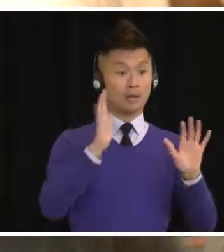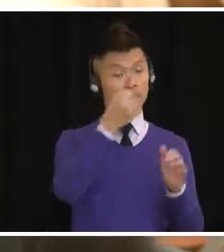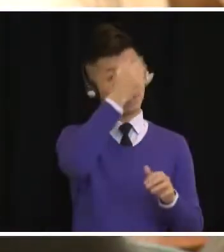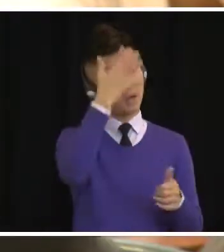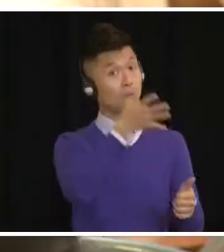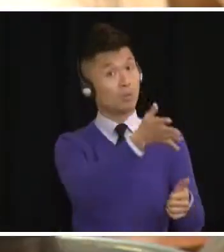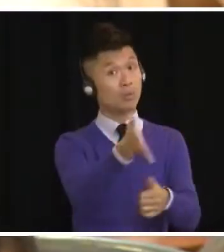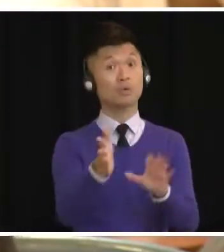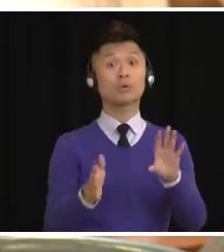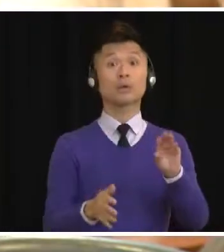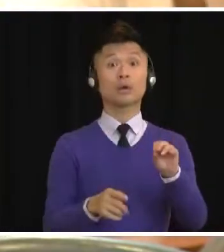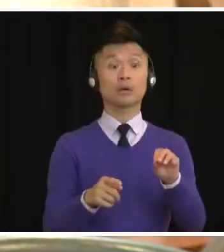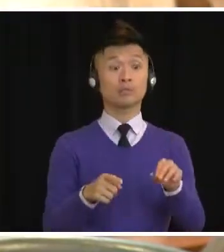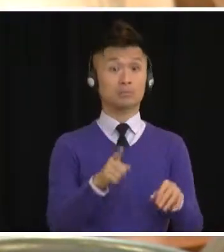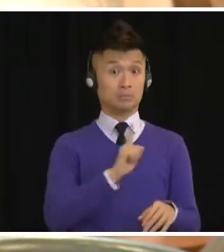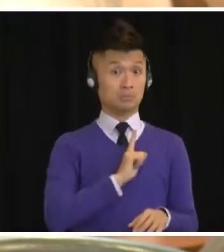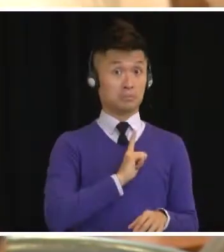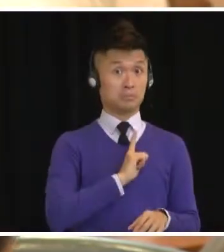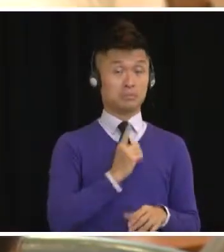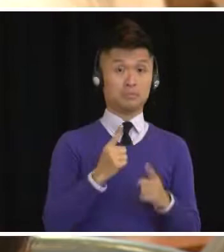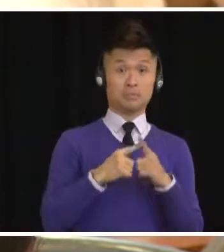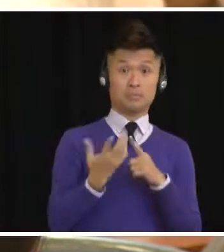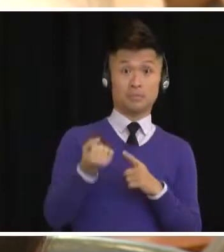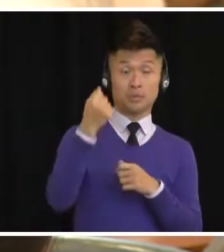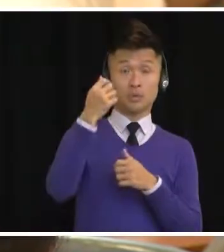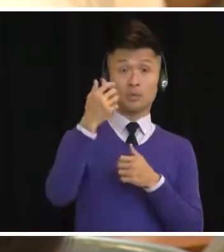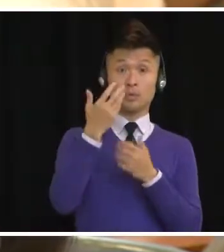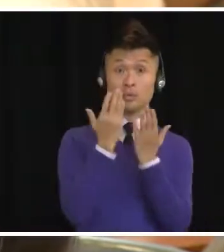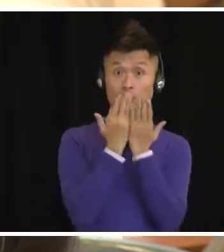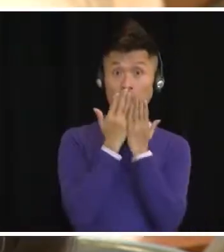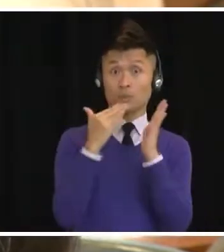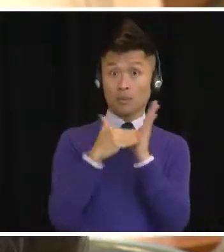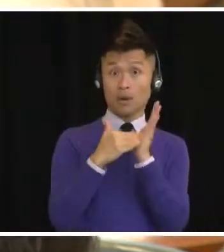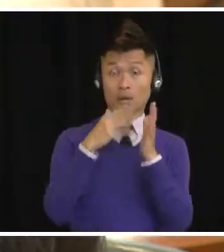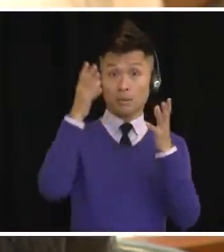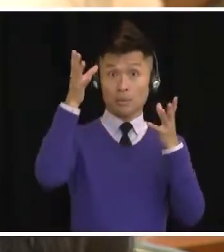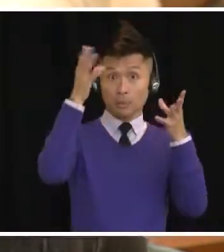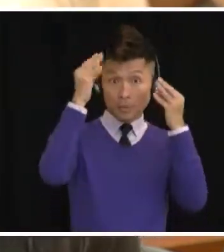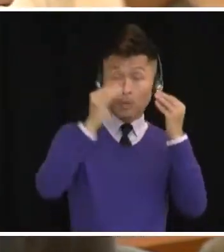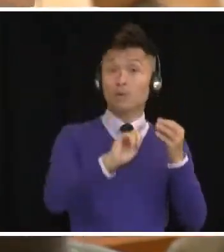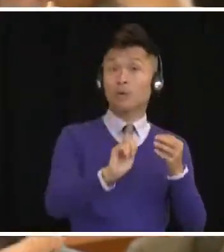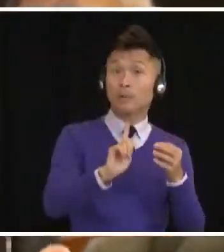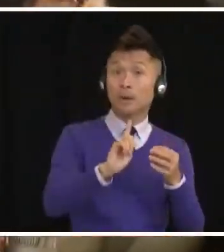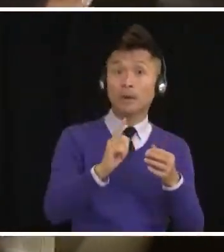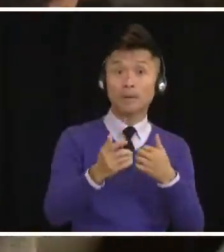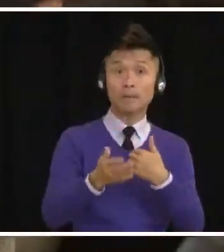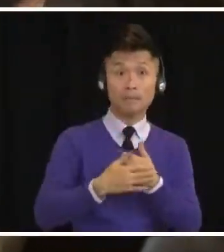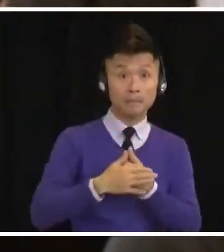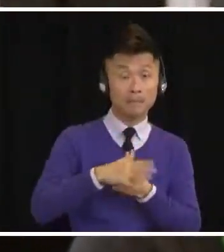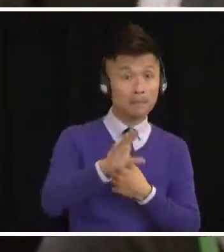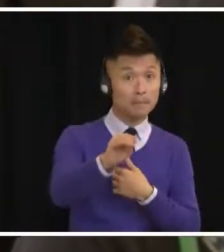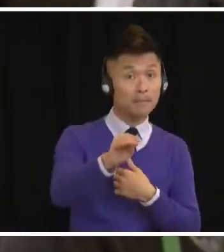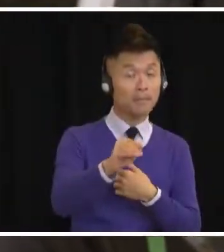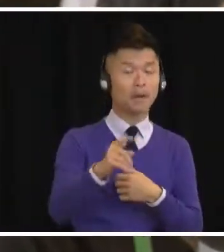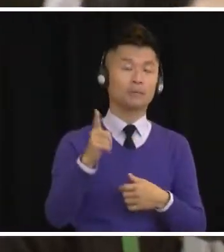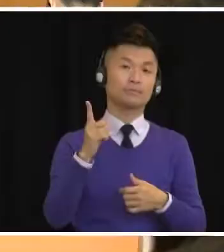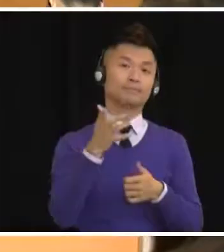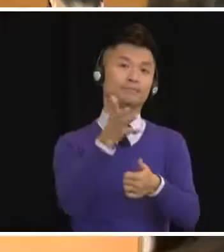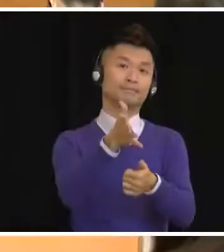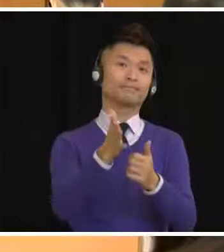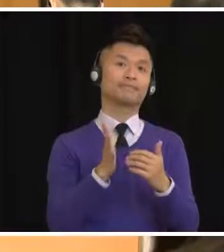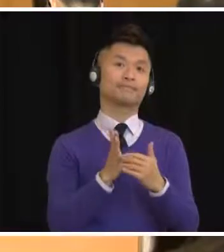Have we consulted students or children about what they have learned from such human